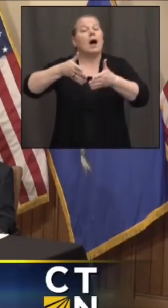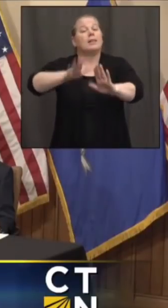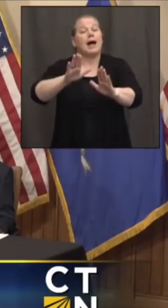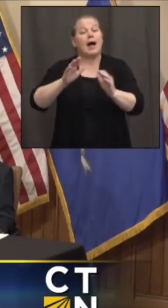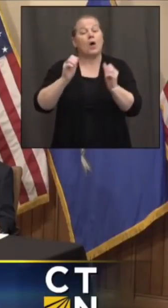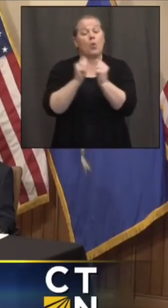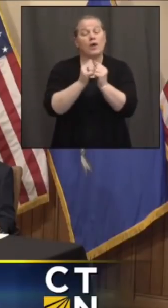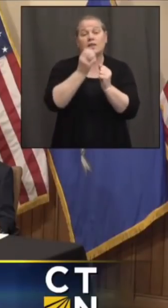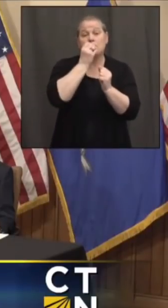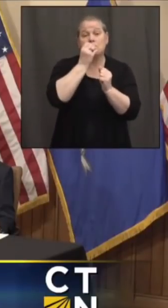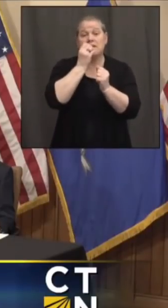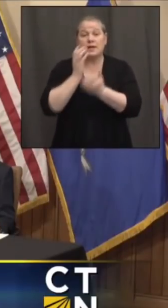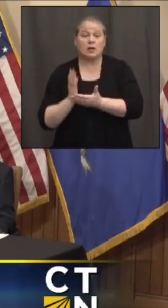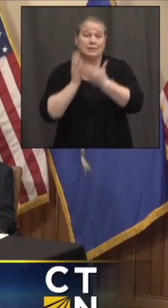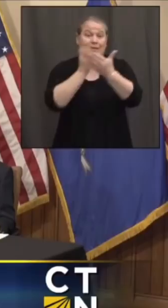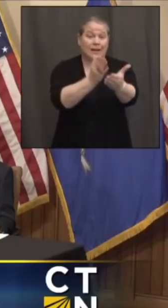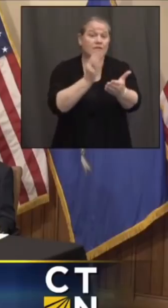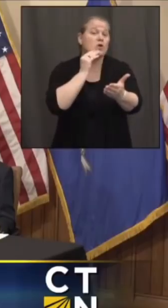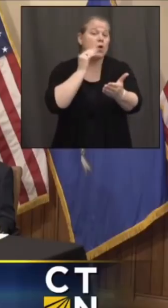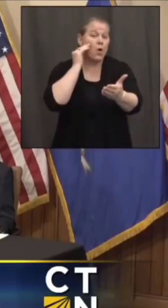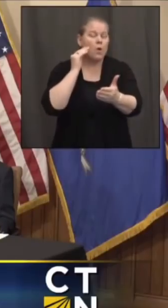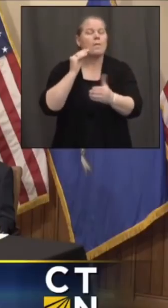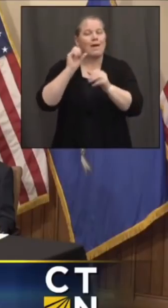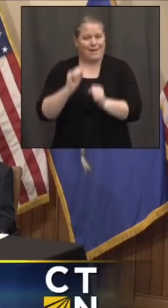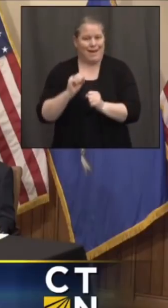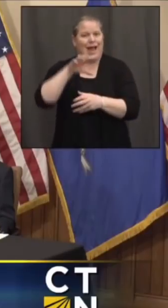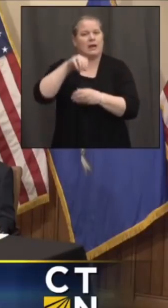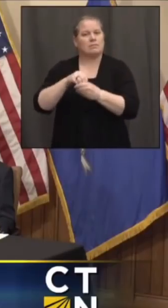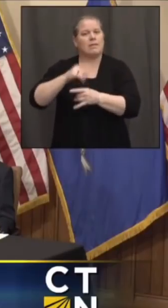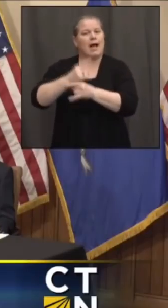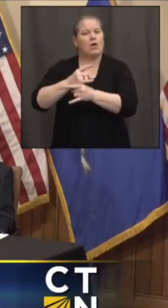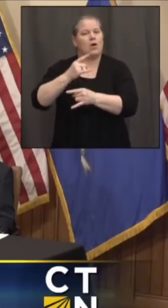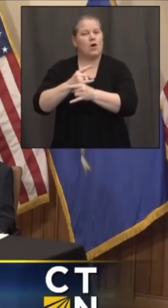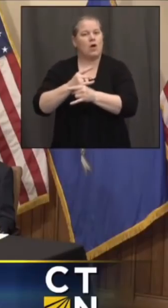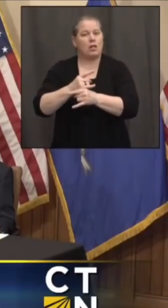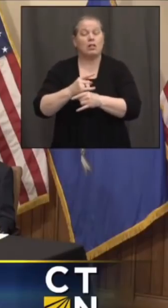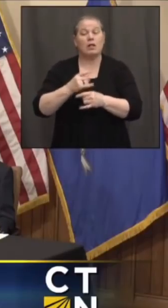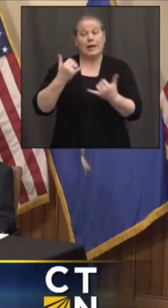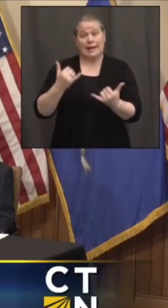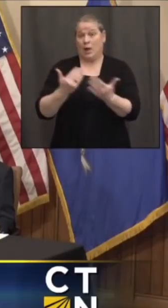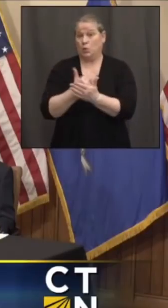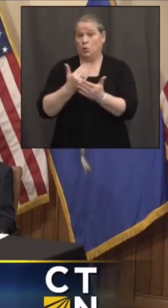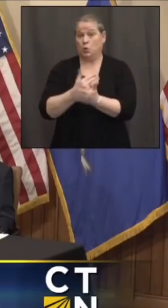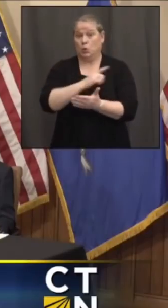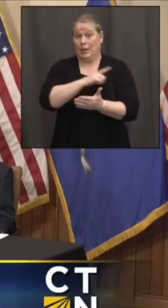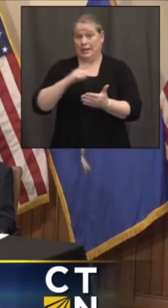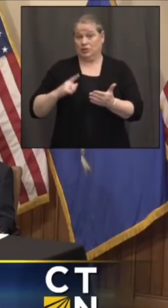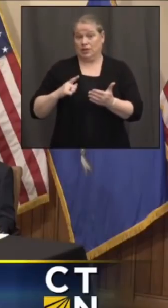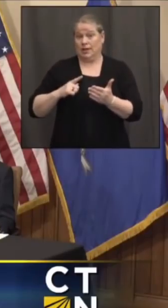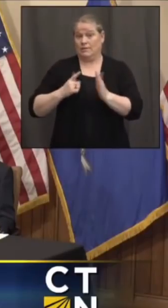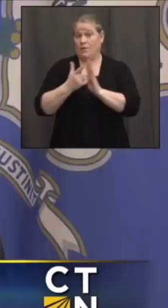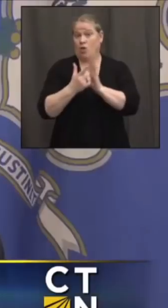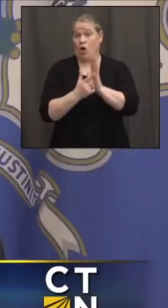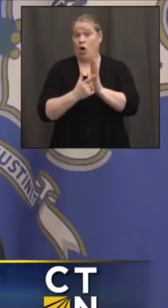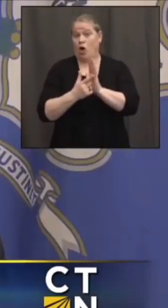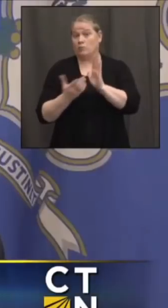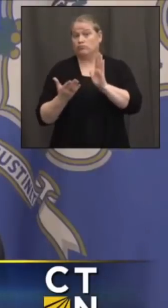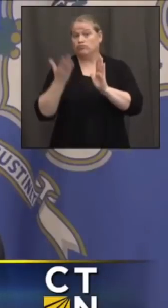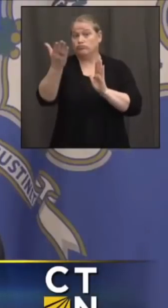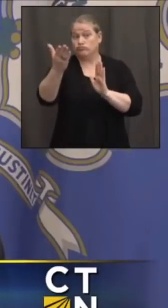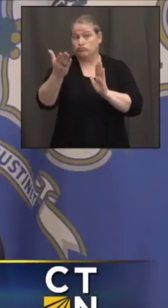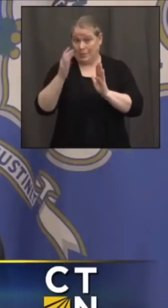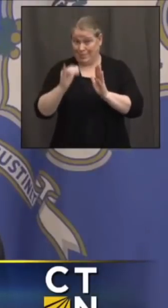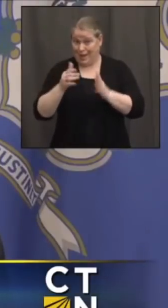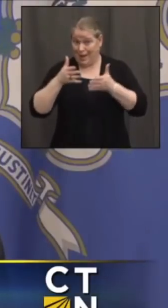would codify that in law and extend it out for 3 additional years. You think that's a good idea? I think so.